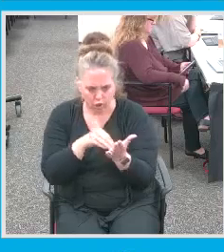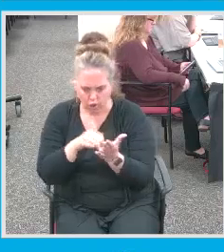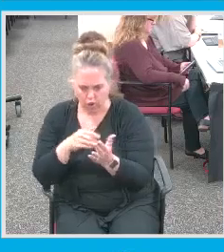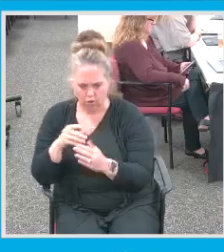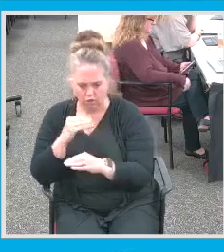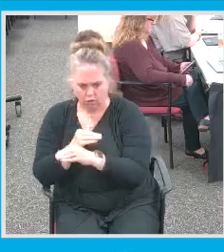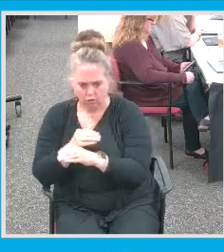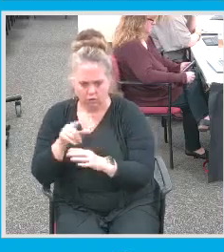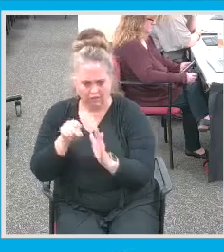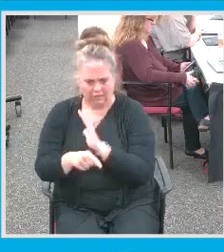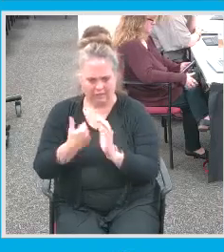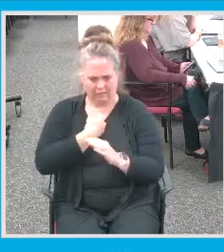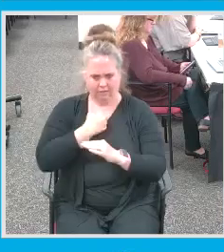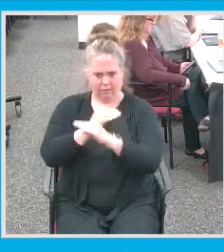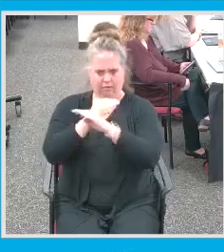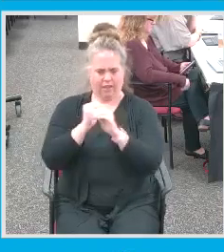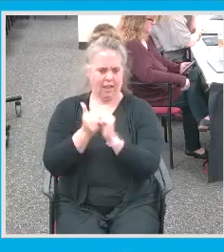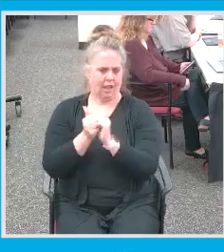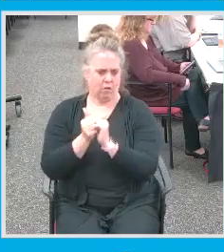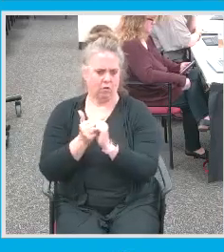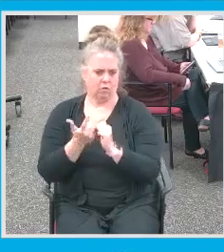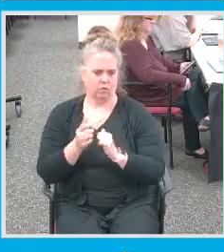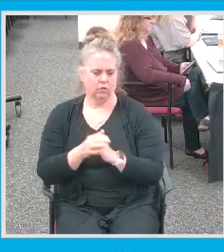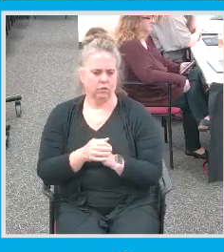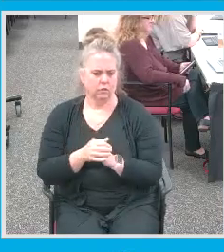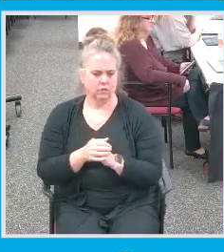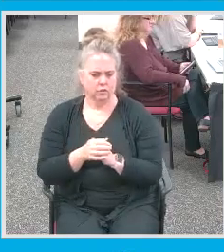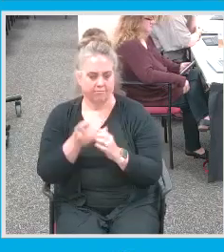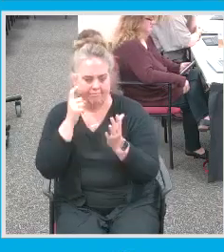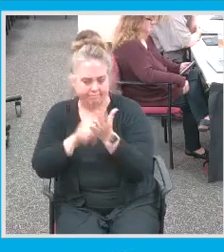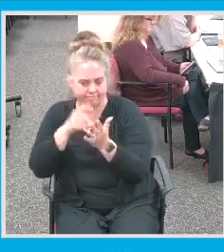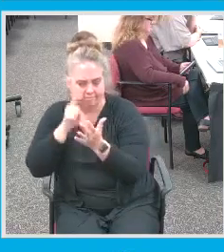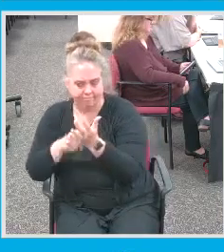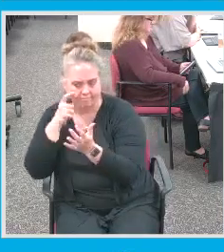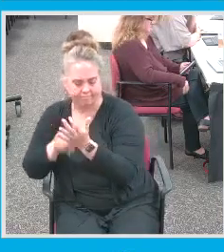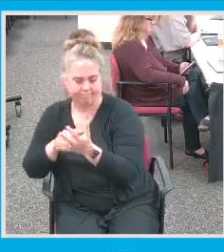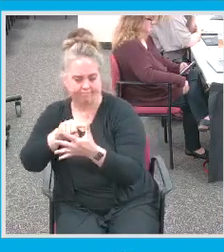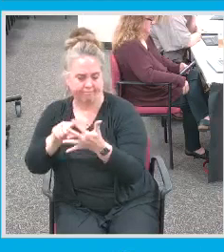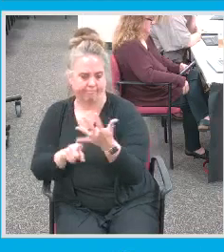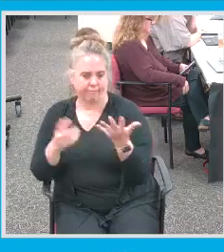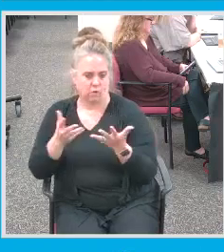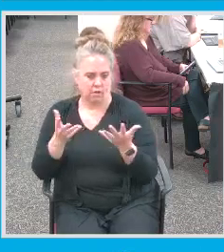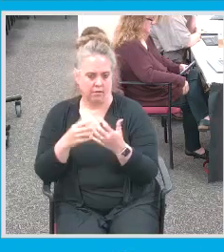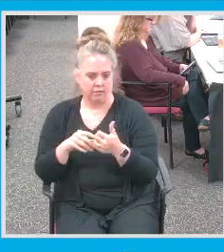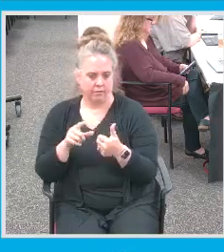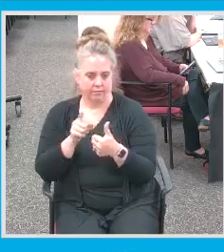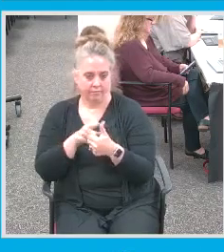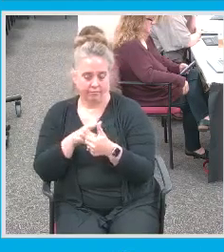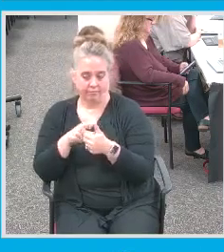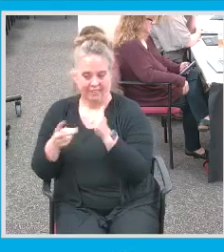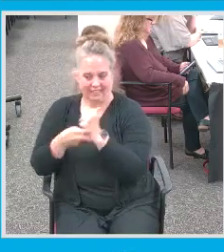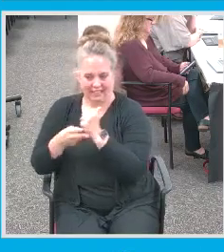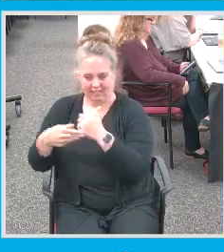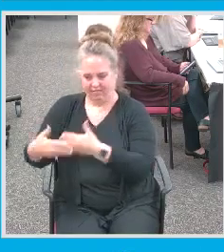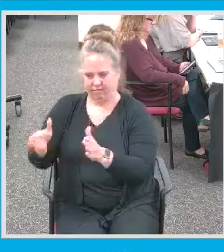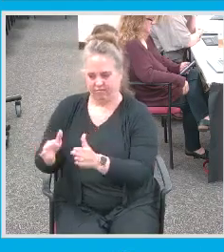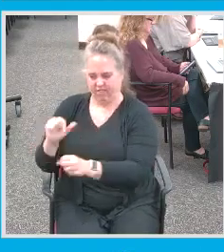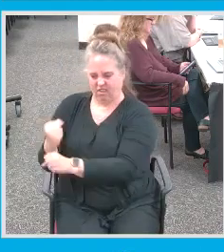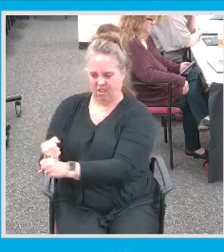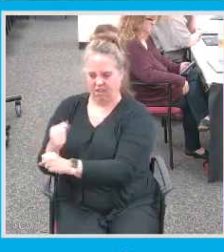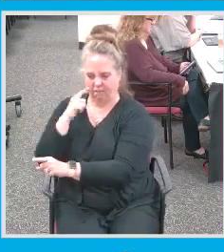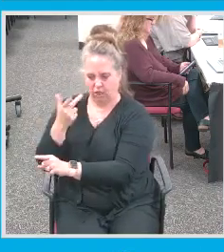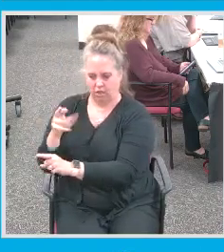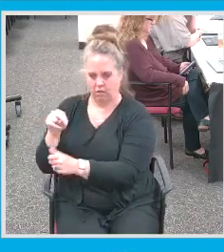are the warning signs? Be introduced to their different safe storage options, because I think, you know, when some people think about safe